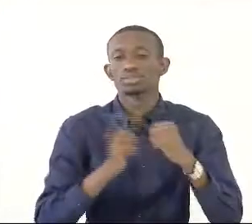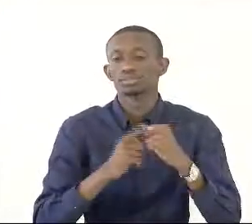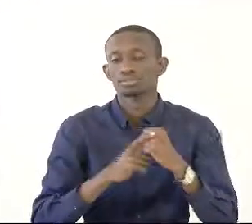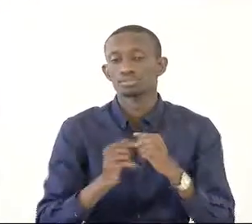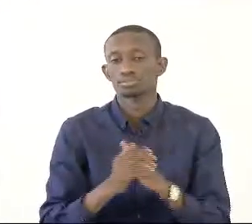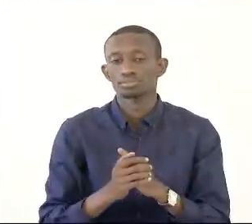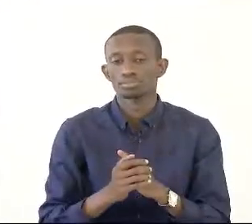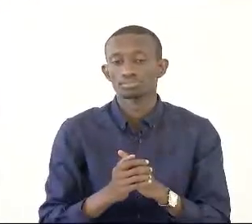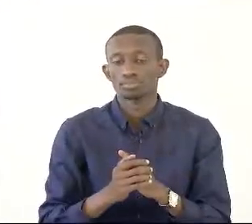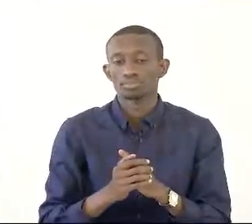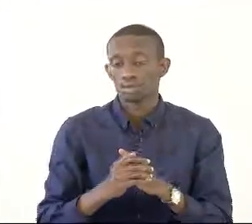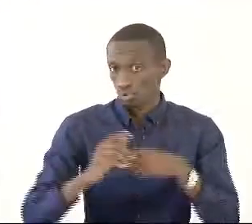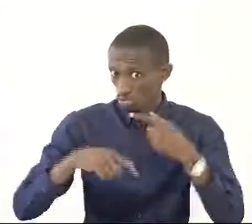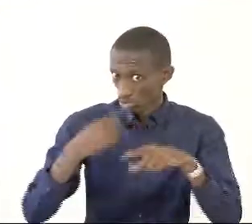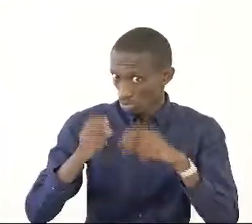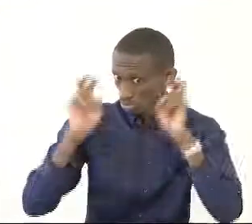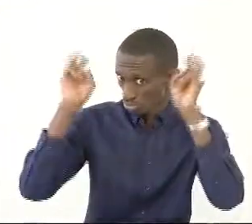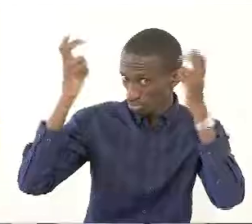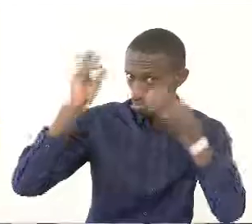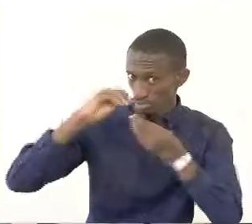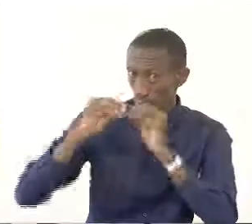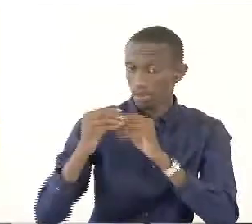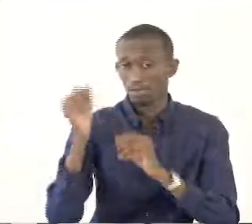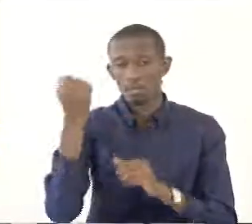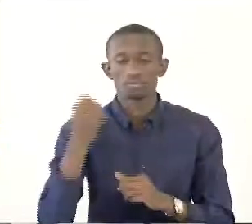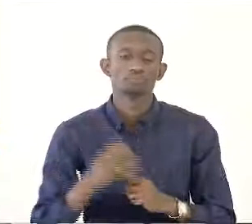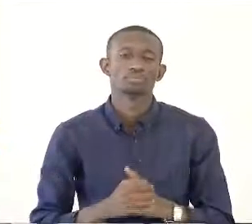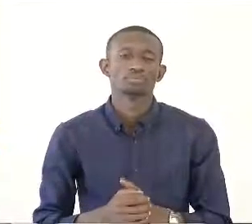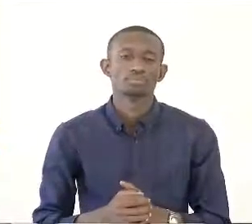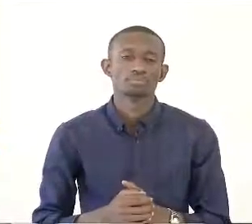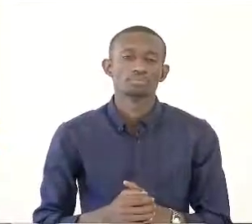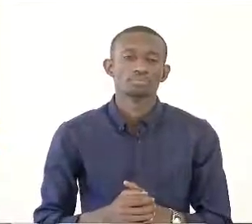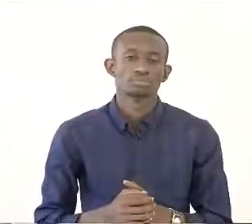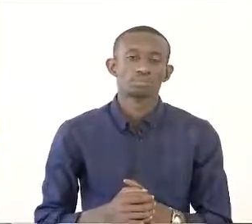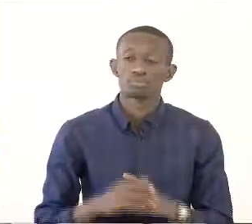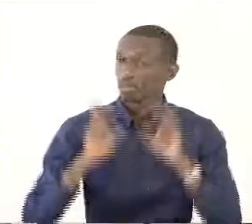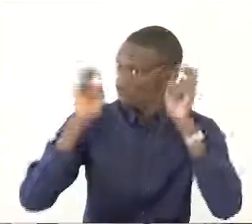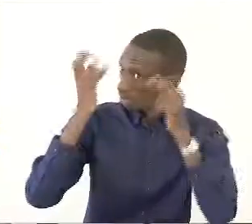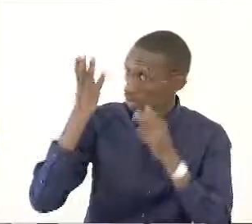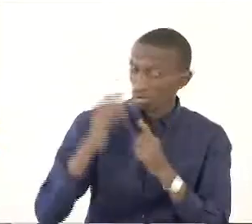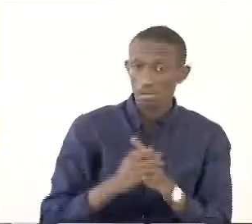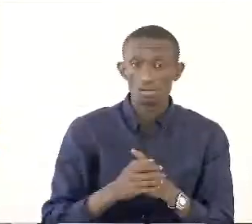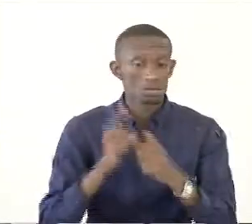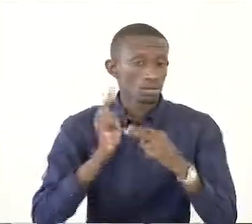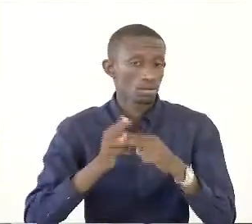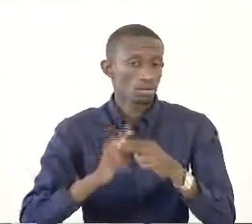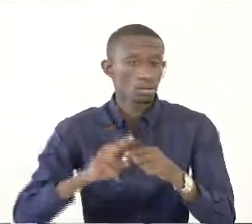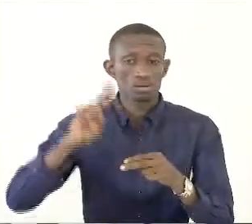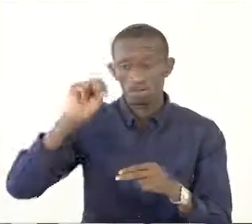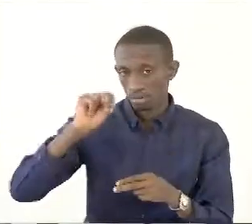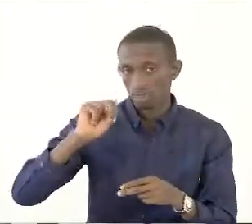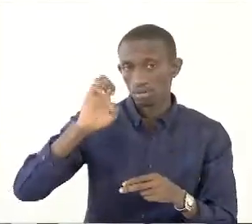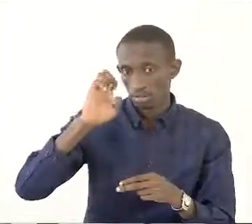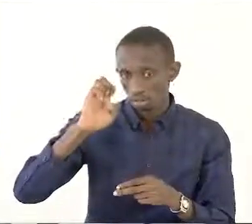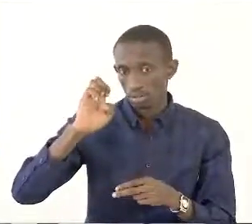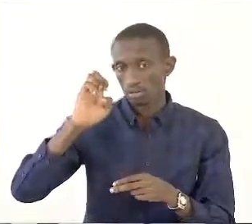unit number 5 that we are still learning. And this unit is atomic nuclei and radioactive decay. So